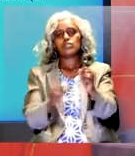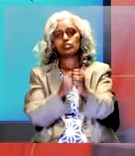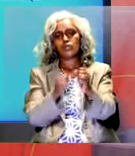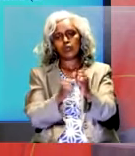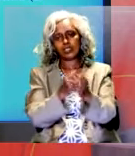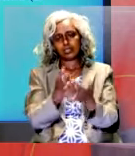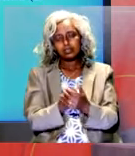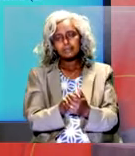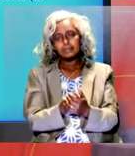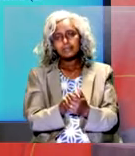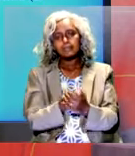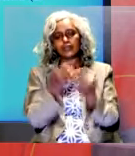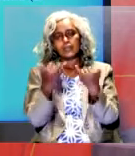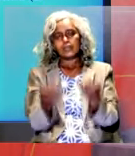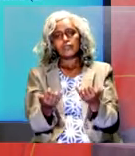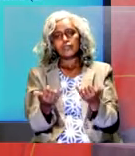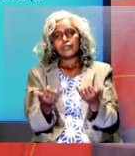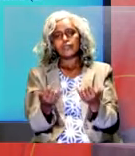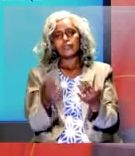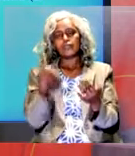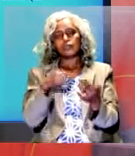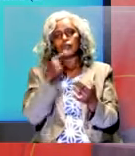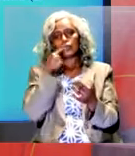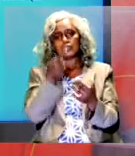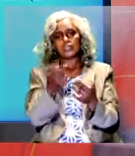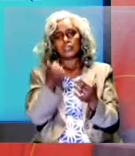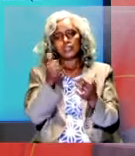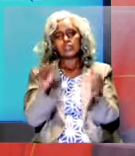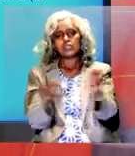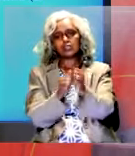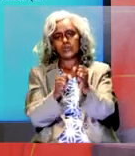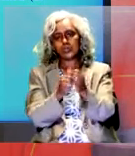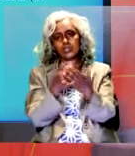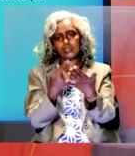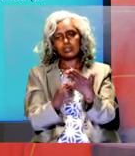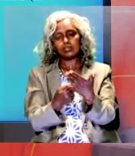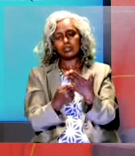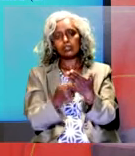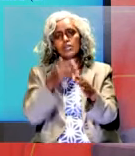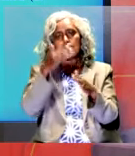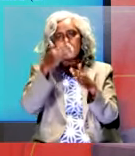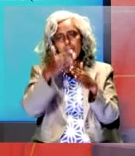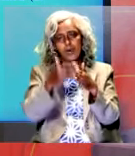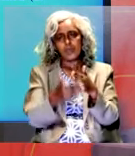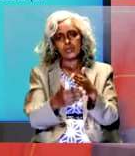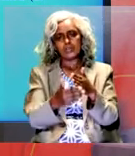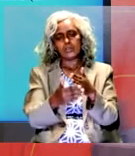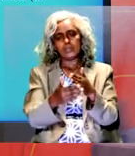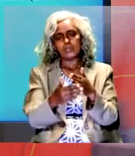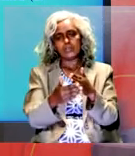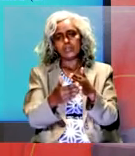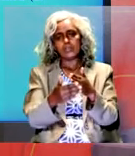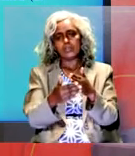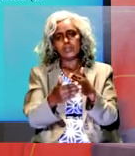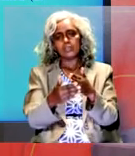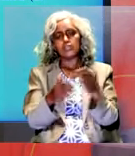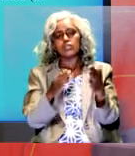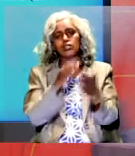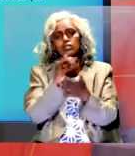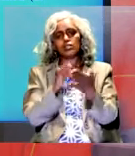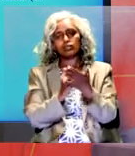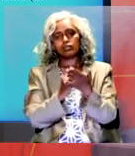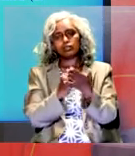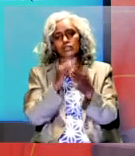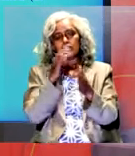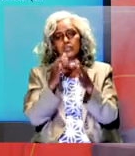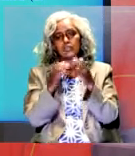sequence. Now we say a sequence is bounded if it